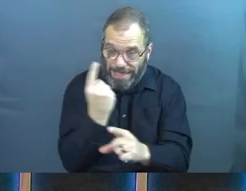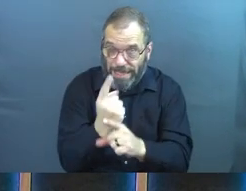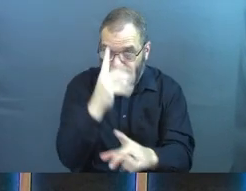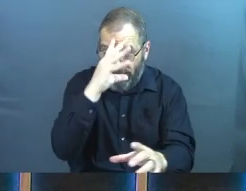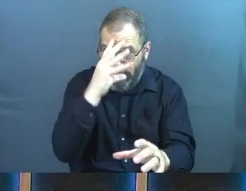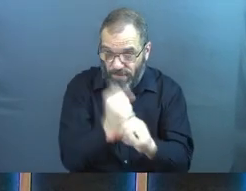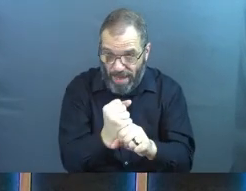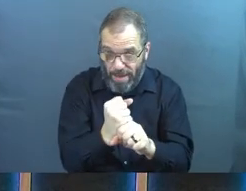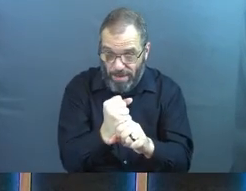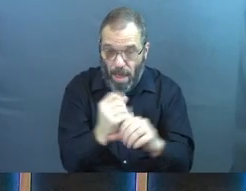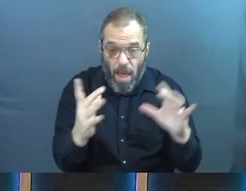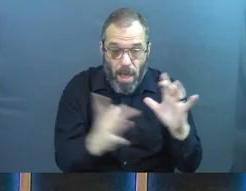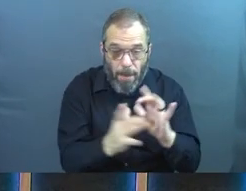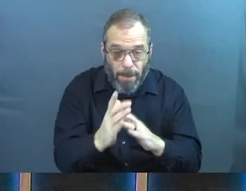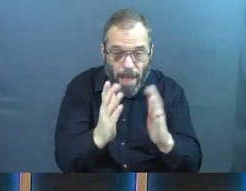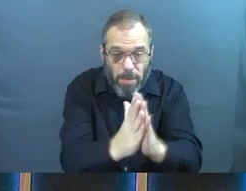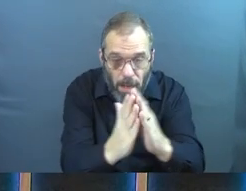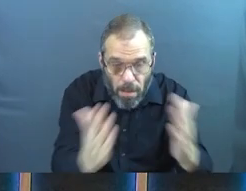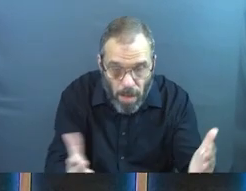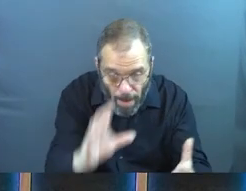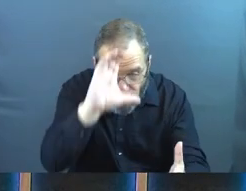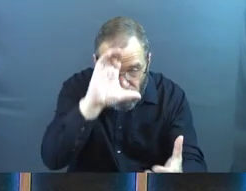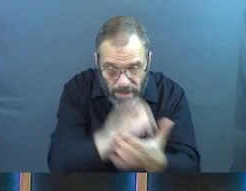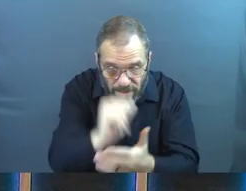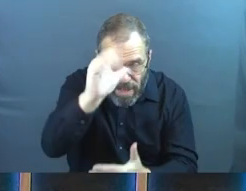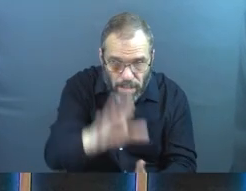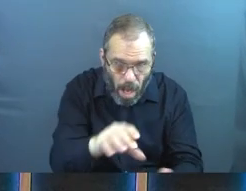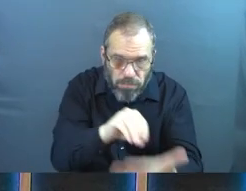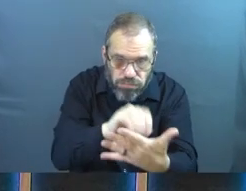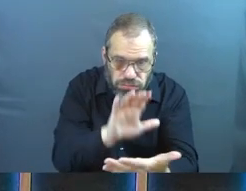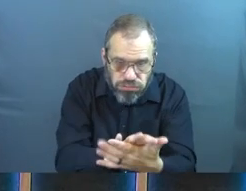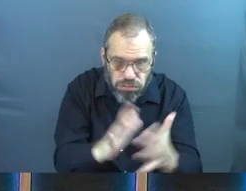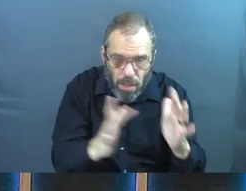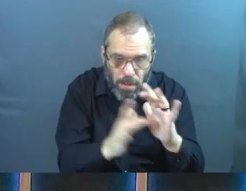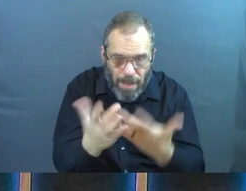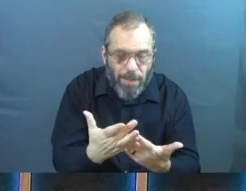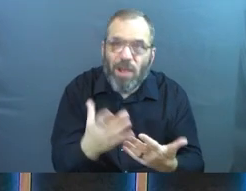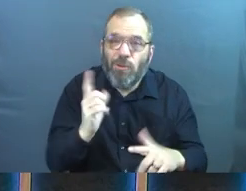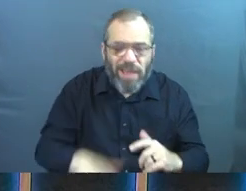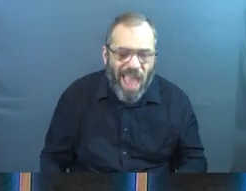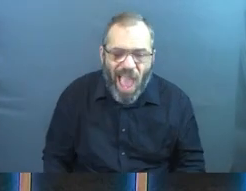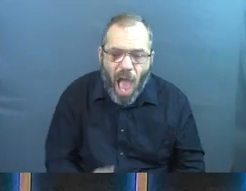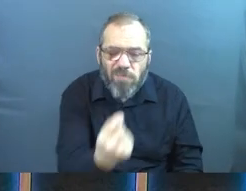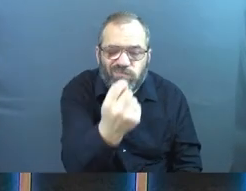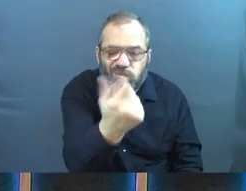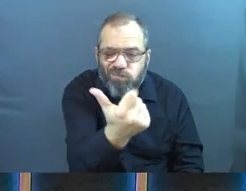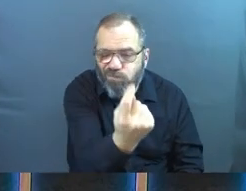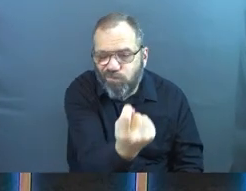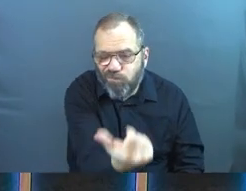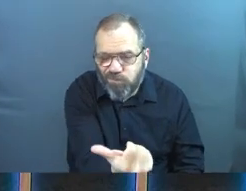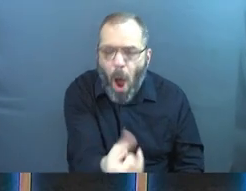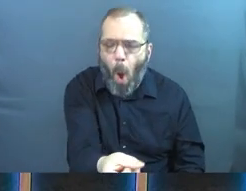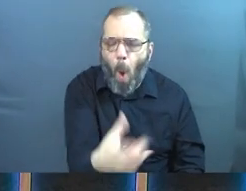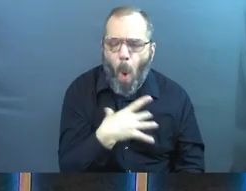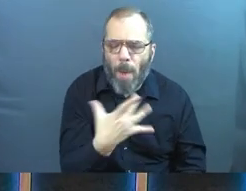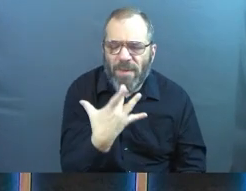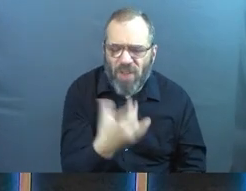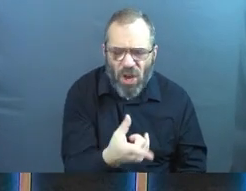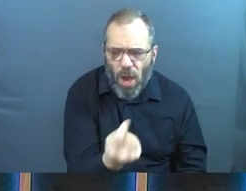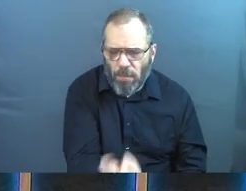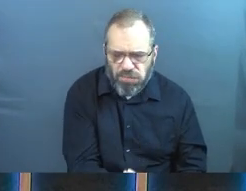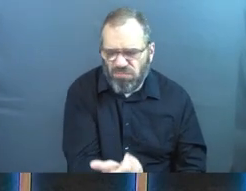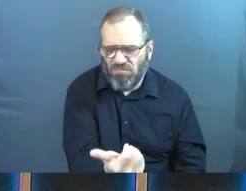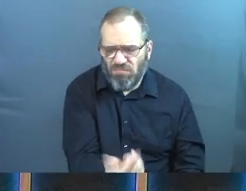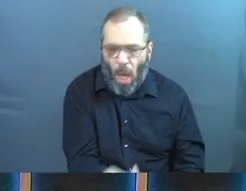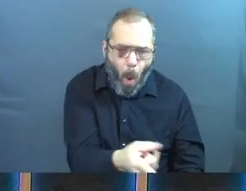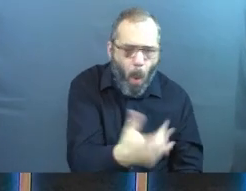faith, you're going to go to your scripture, you're going to believe all that God has revealed to us. You can't just go and cherry pick the pieces you like and cut